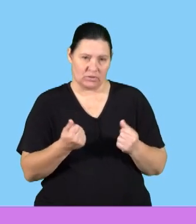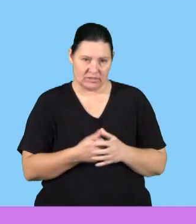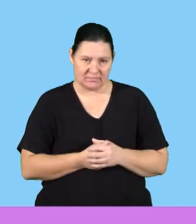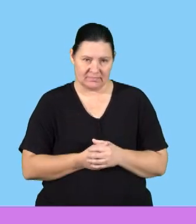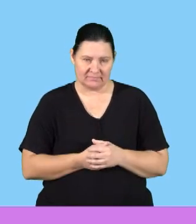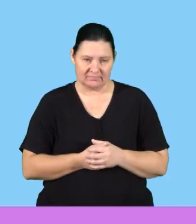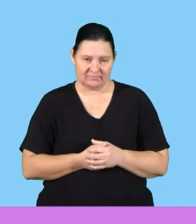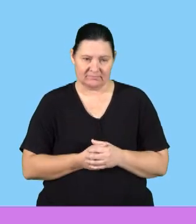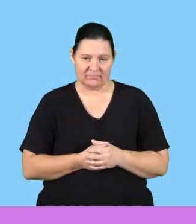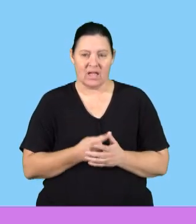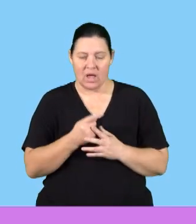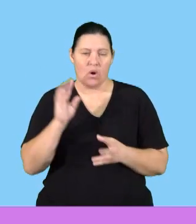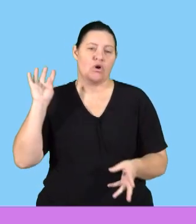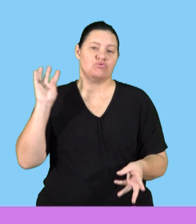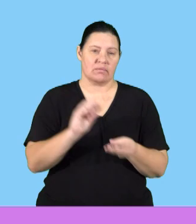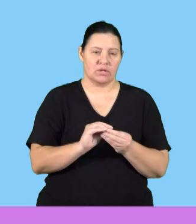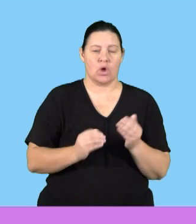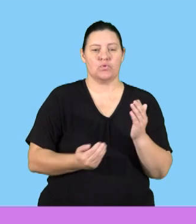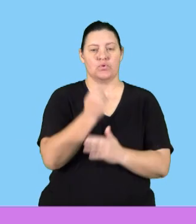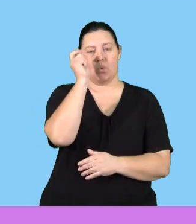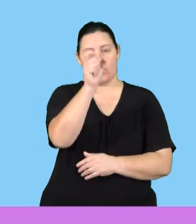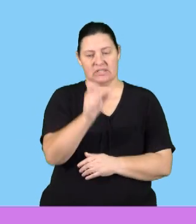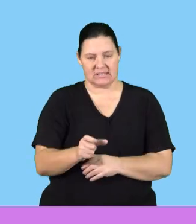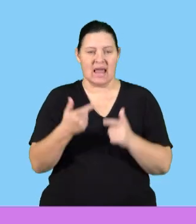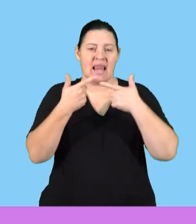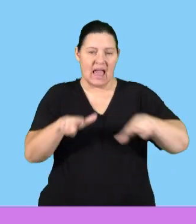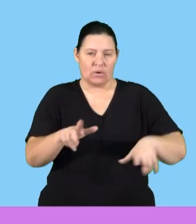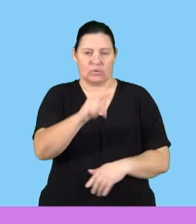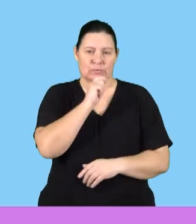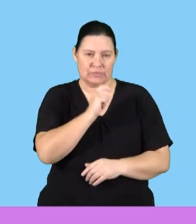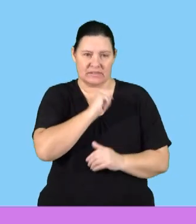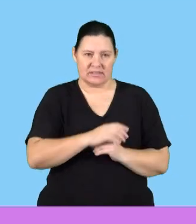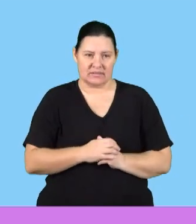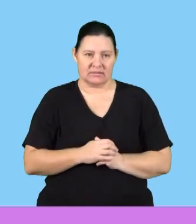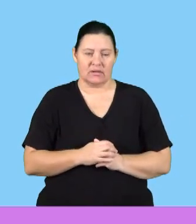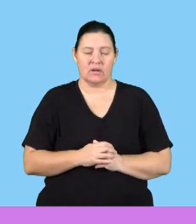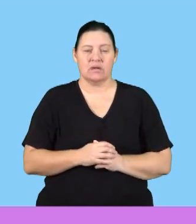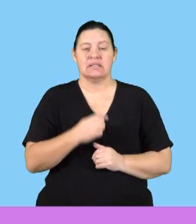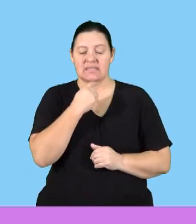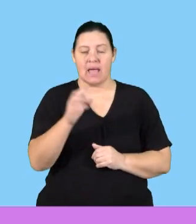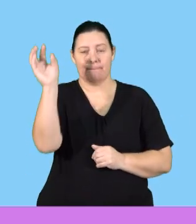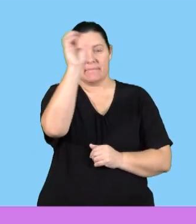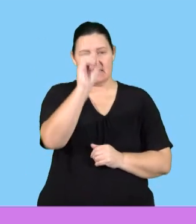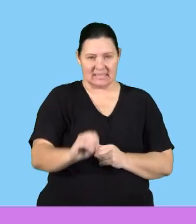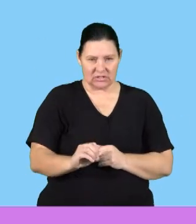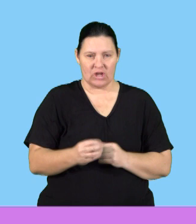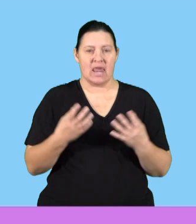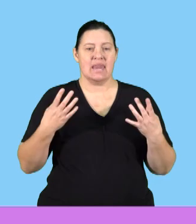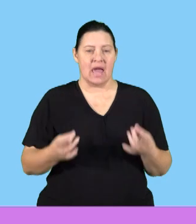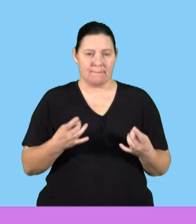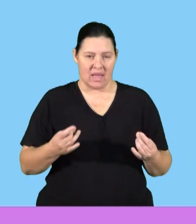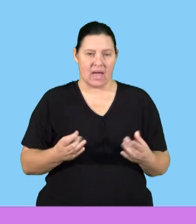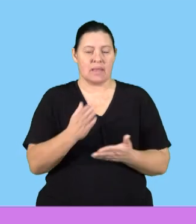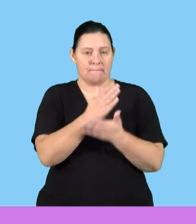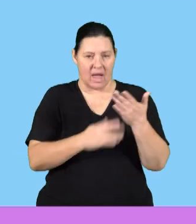amount. So now let us recap on the new words and the language that we used. We said a percentage is